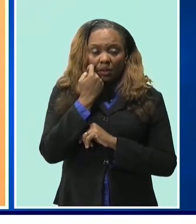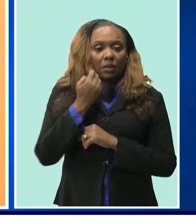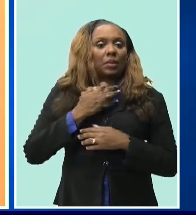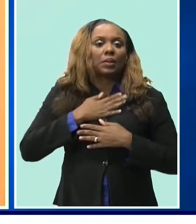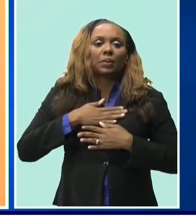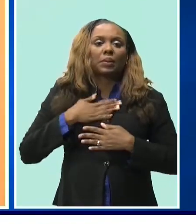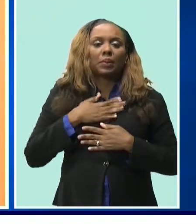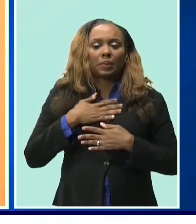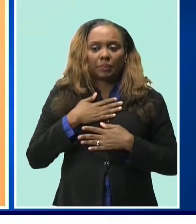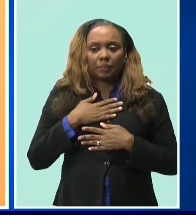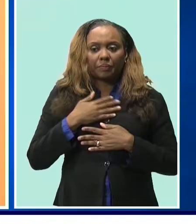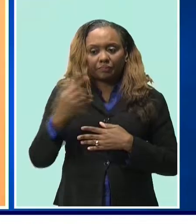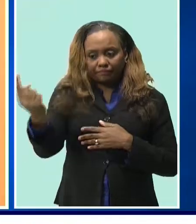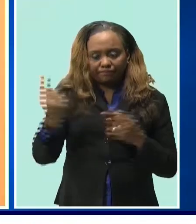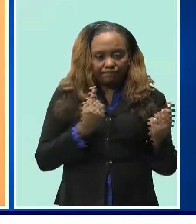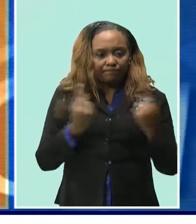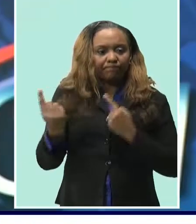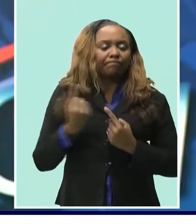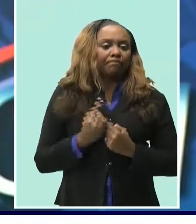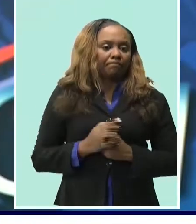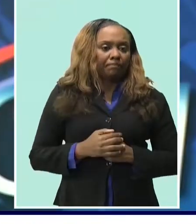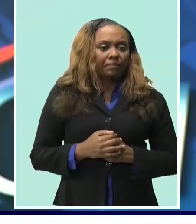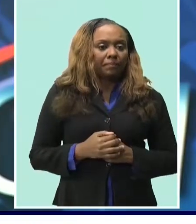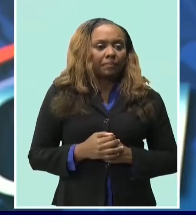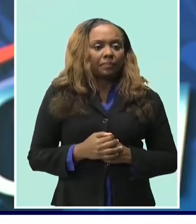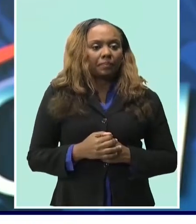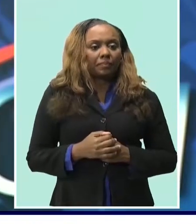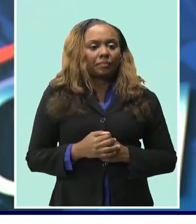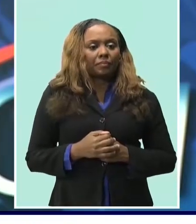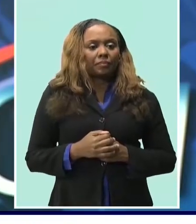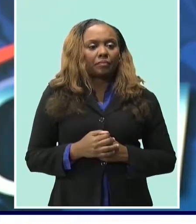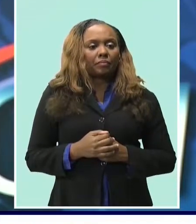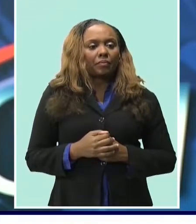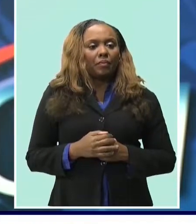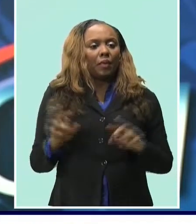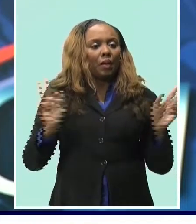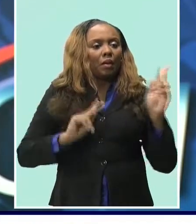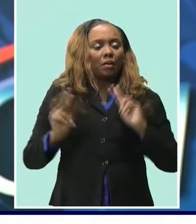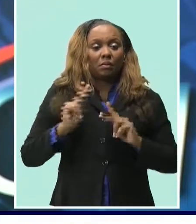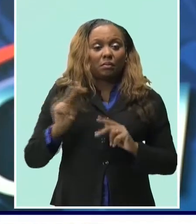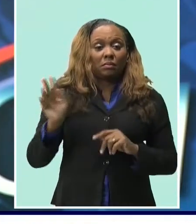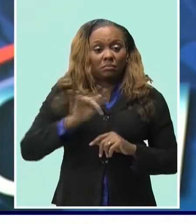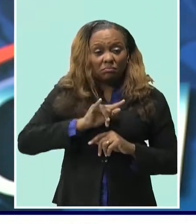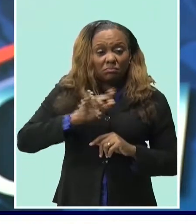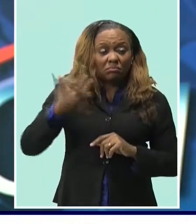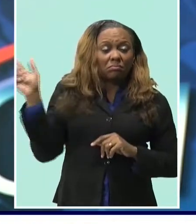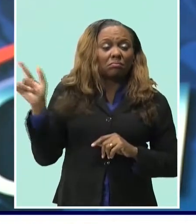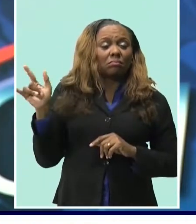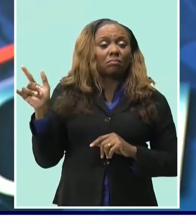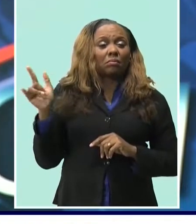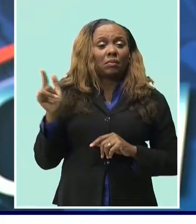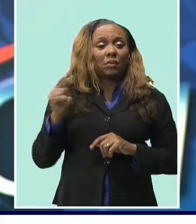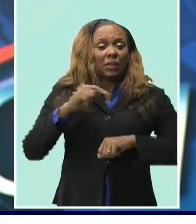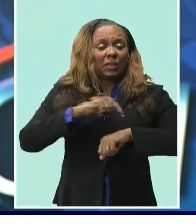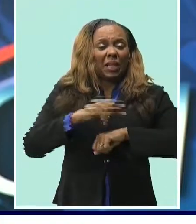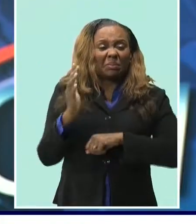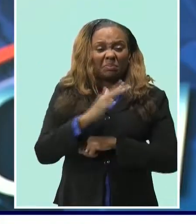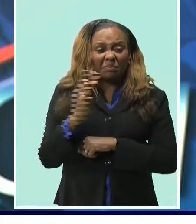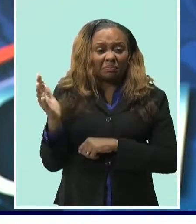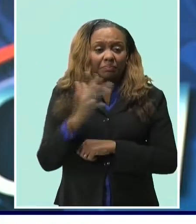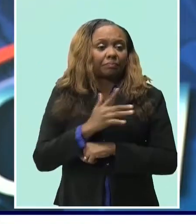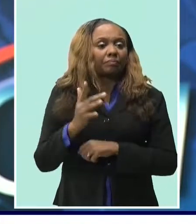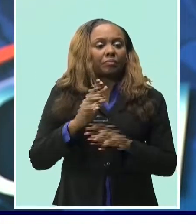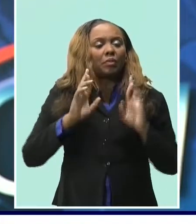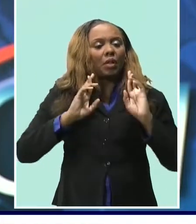and register with us. He says overall, people who traveled within the mentioned time period have responded well